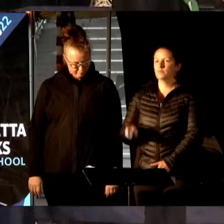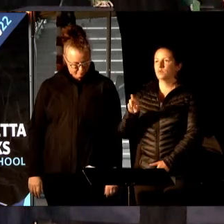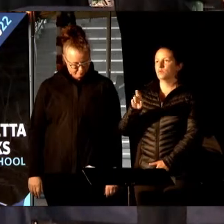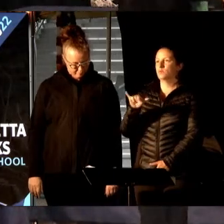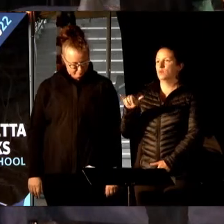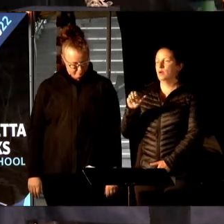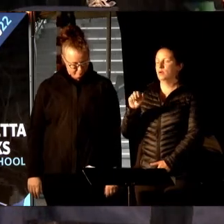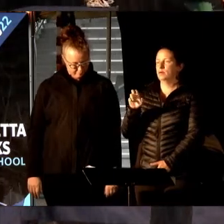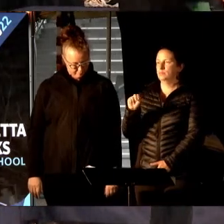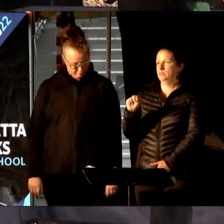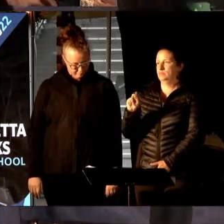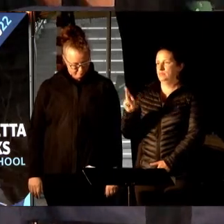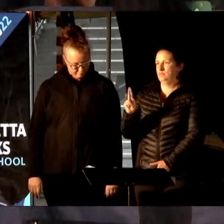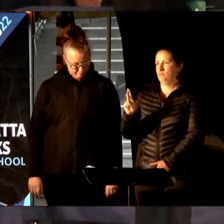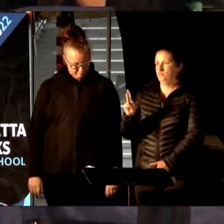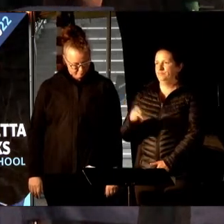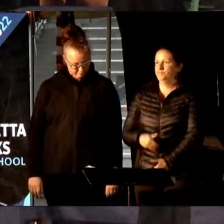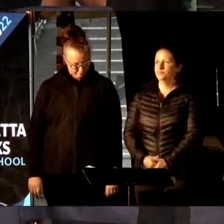Ryan Coppler.